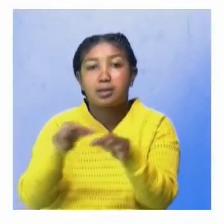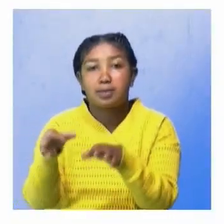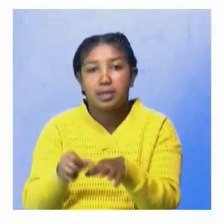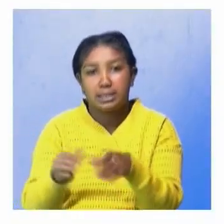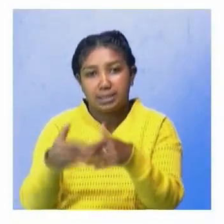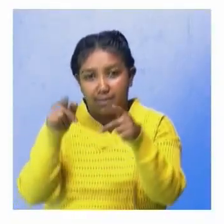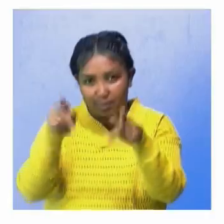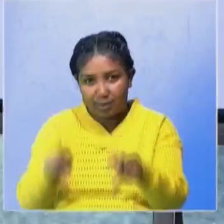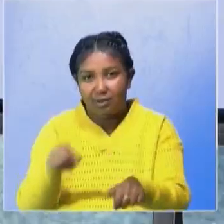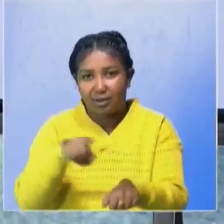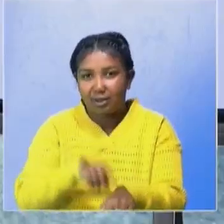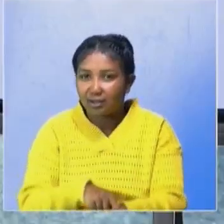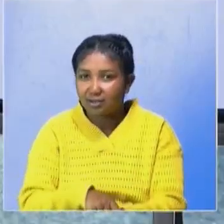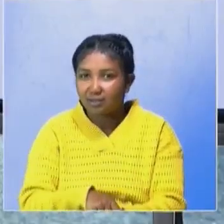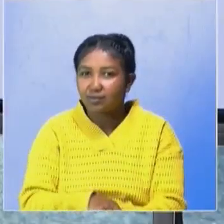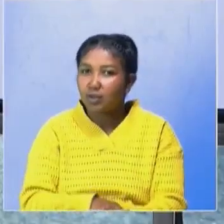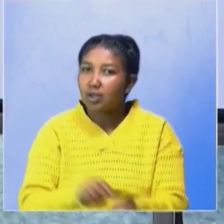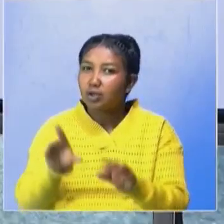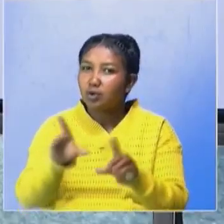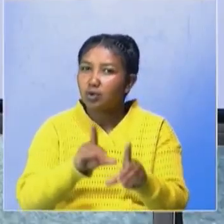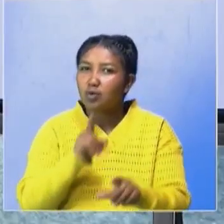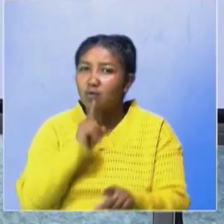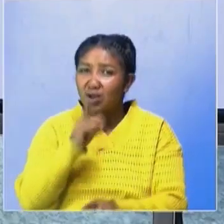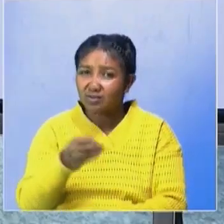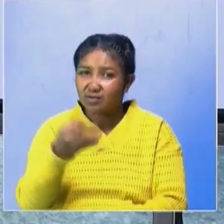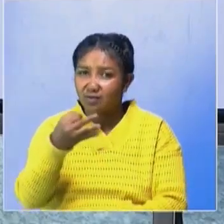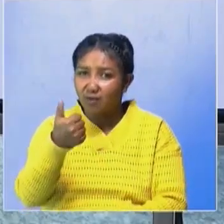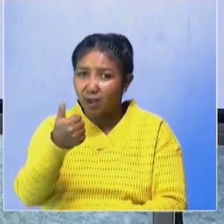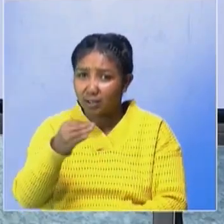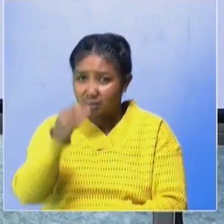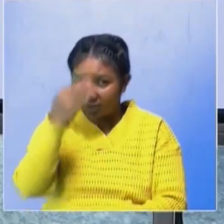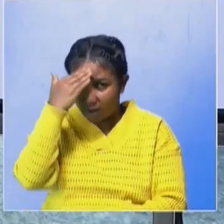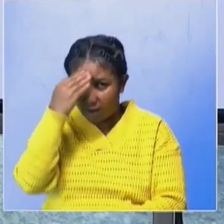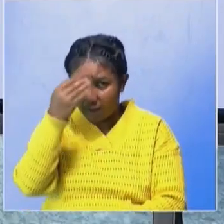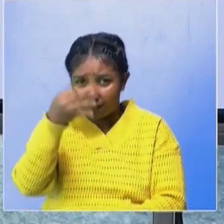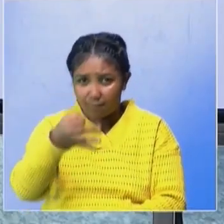So students, do you know any facts?